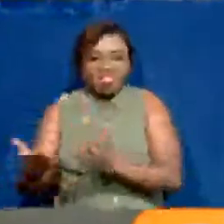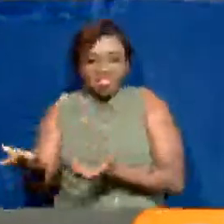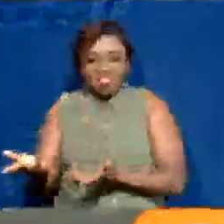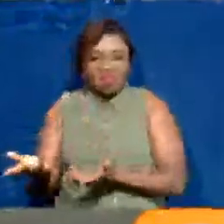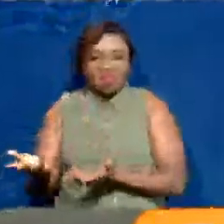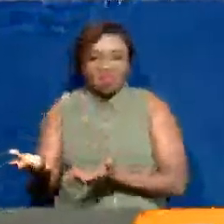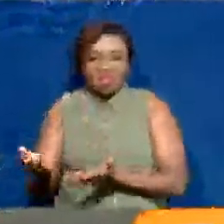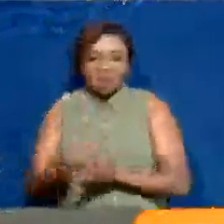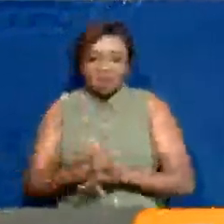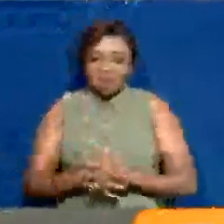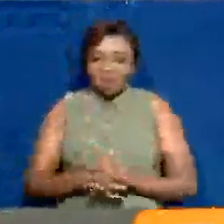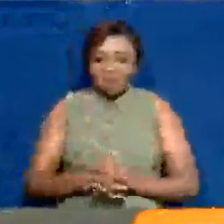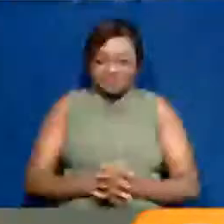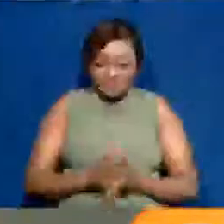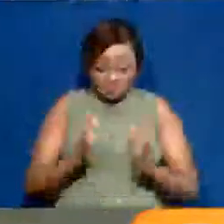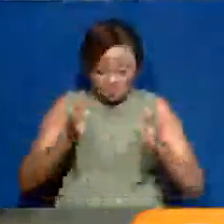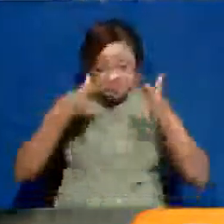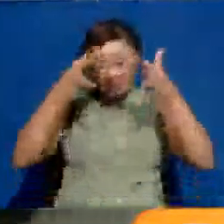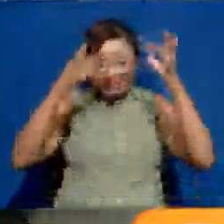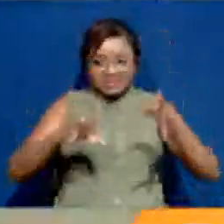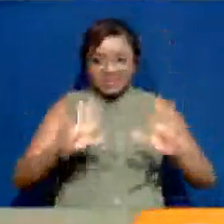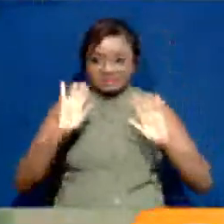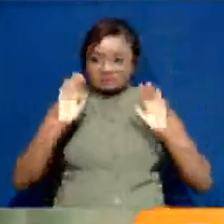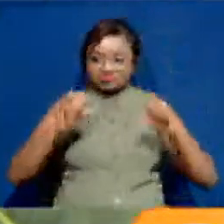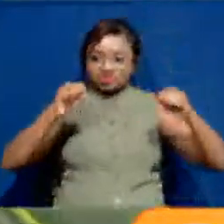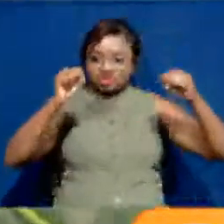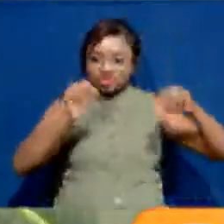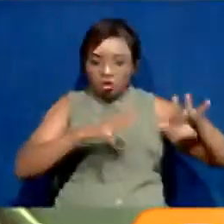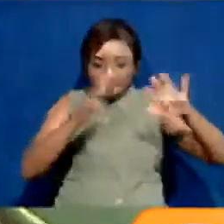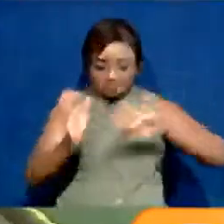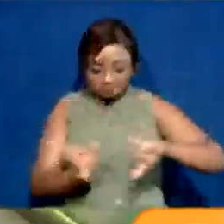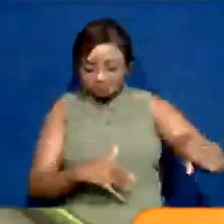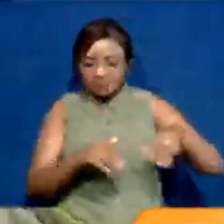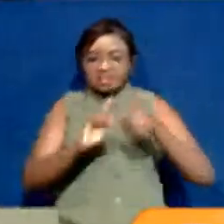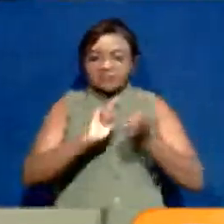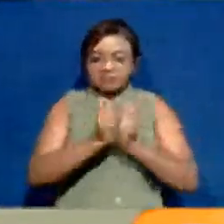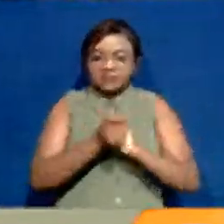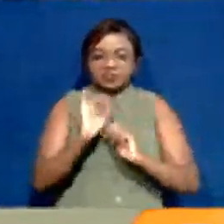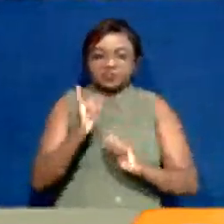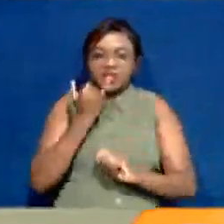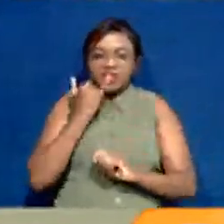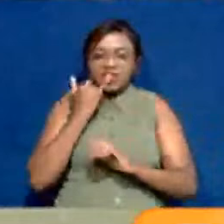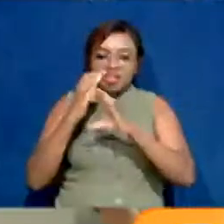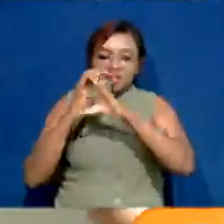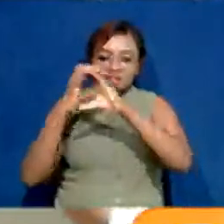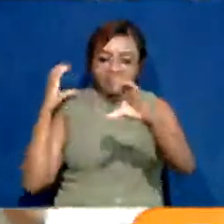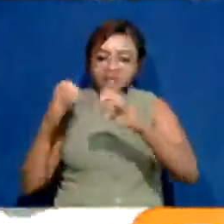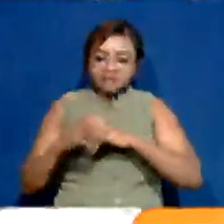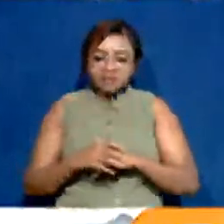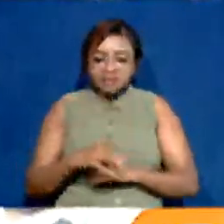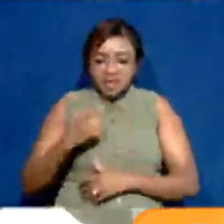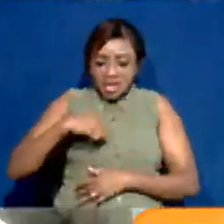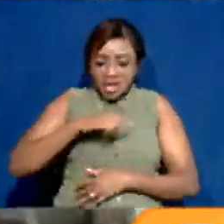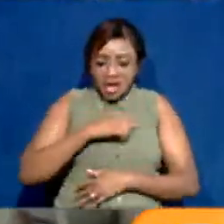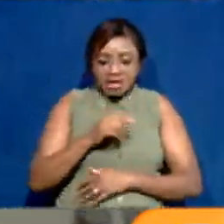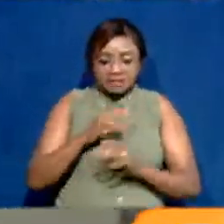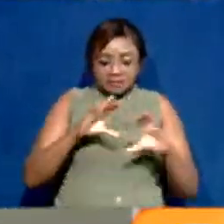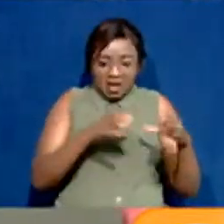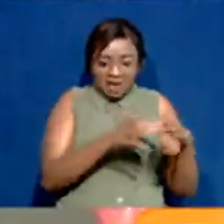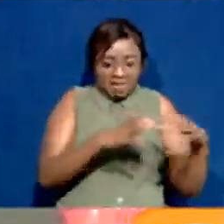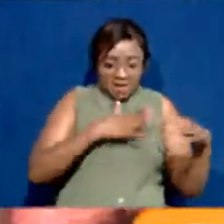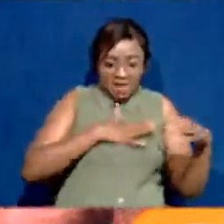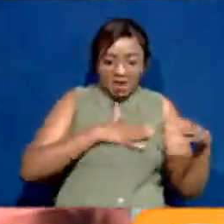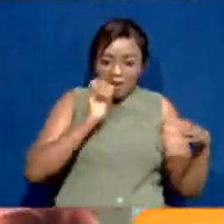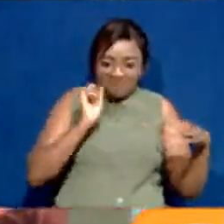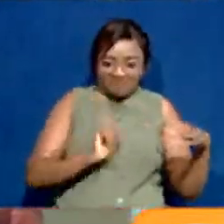A situation that has compelled them to switch to the green alternative of electric buses. Sisi kama Super Metro ndio ilikuwa kampuni